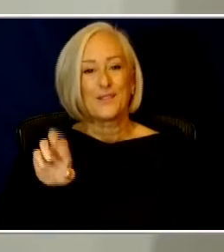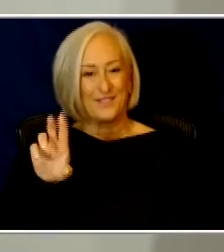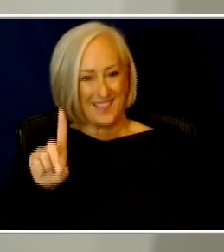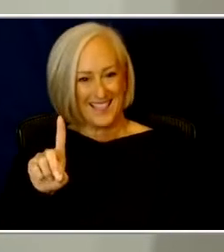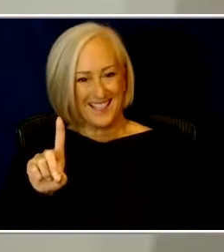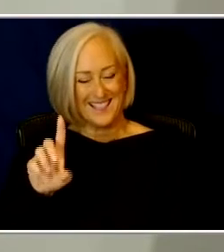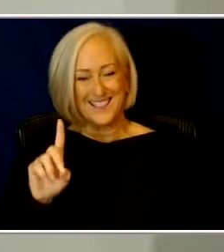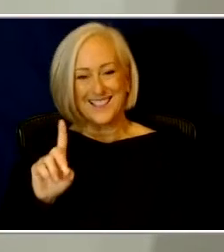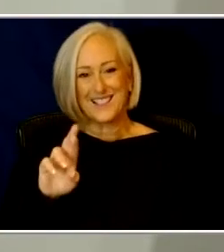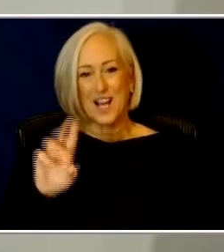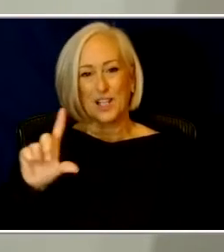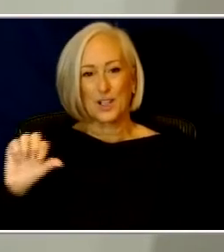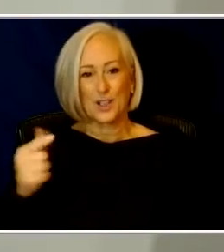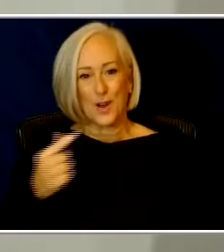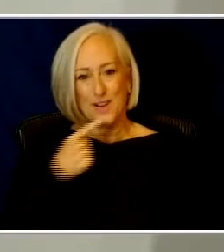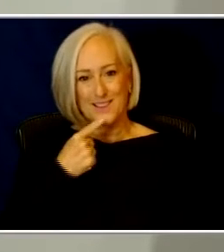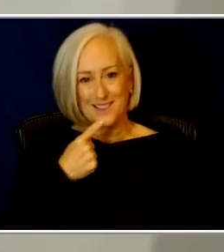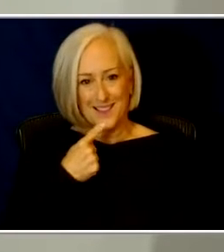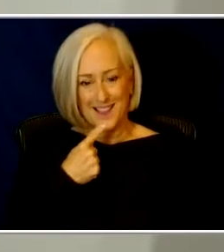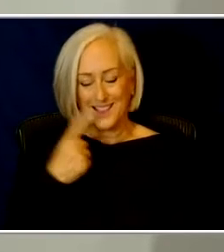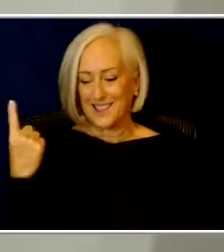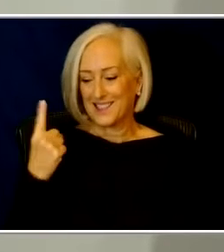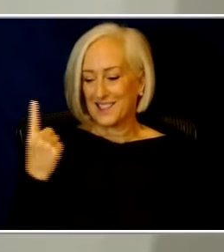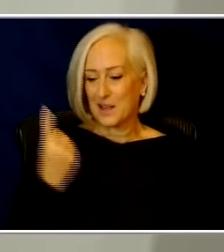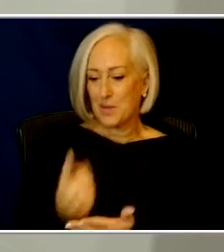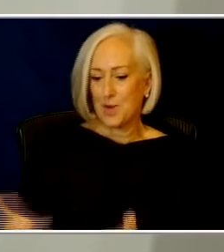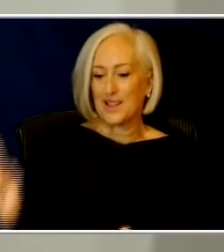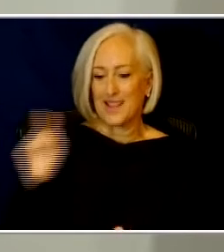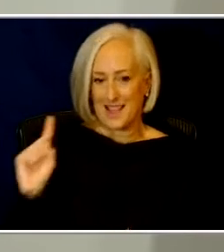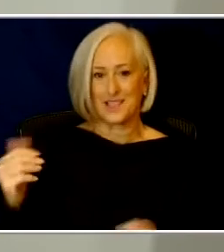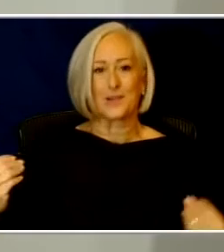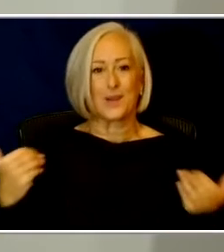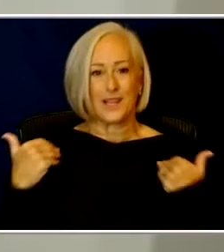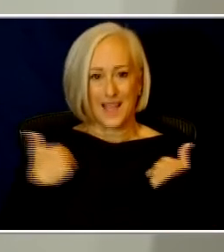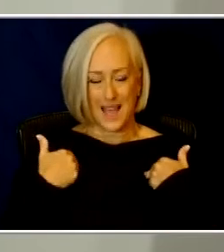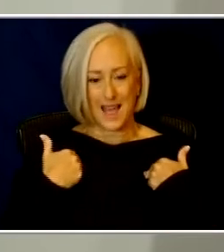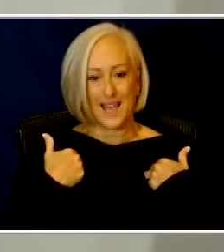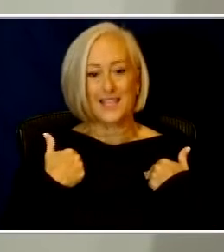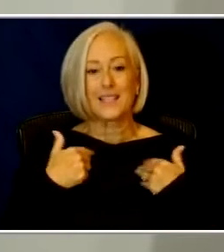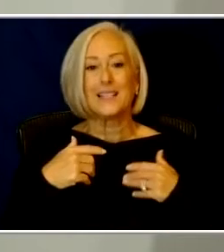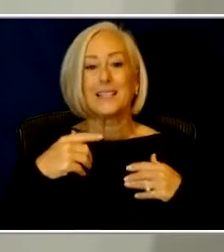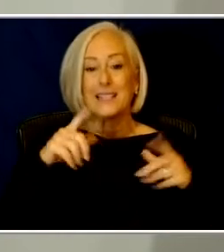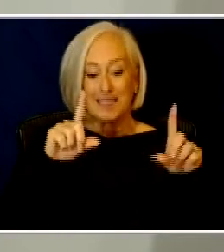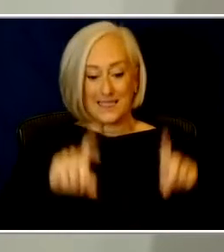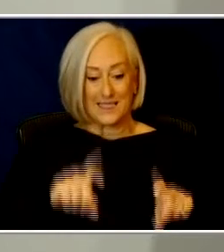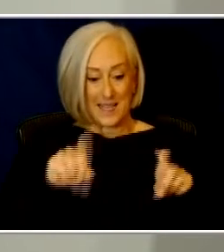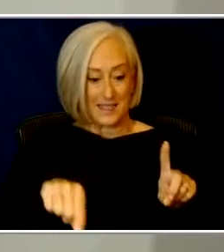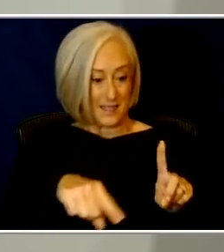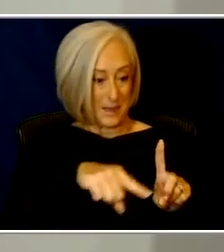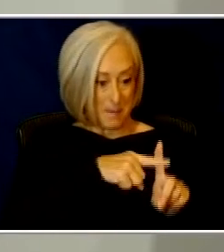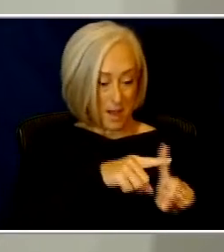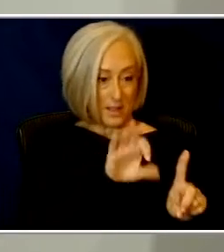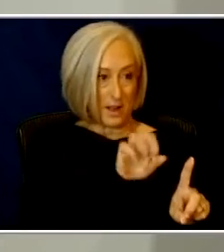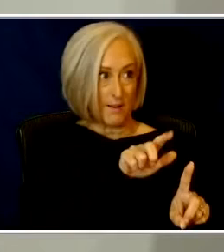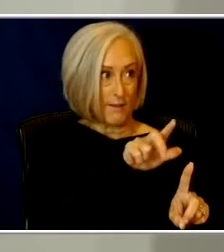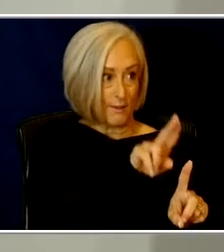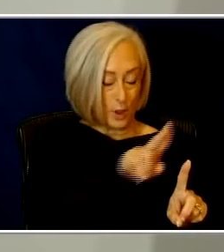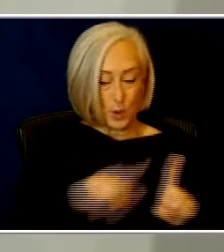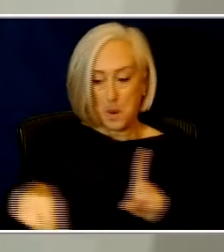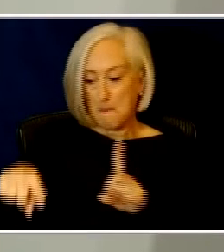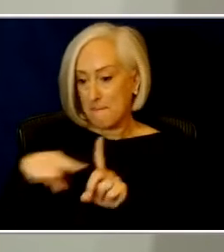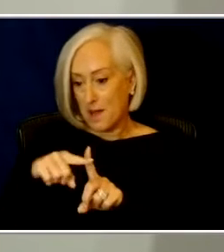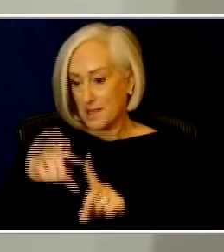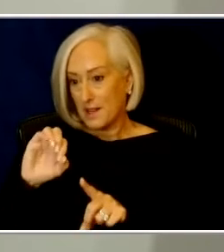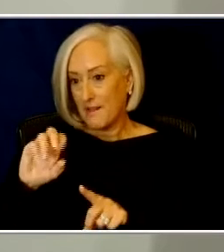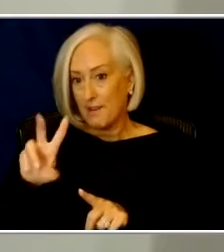had someone in the hospital over the last week or so that had tested both for influenza A and COVID. So